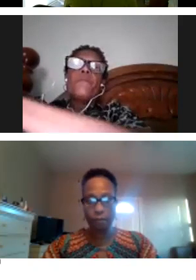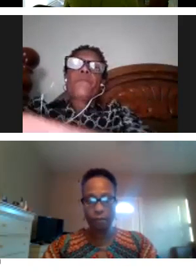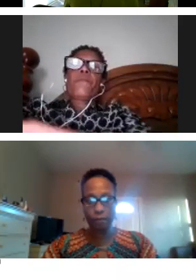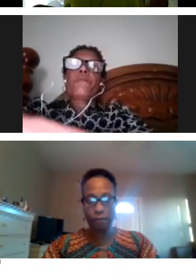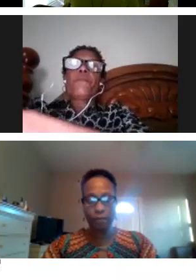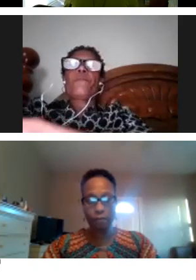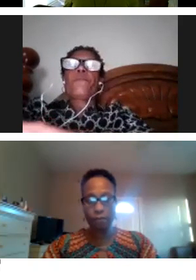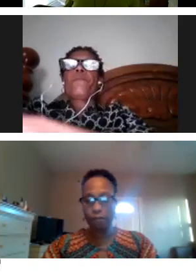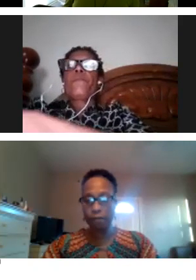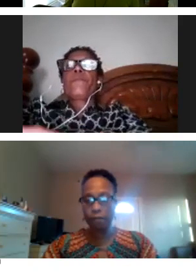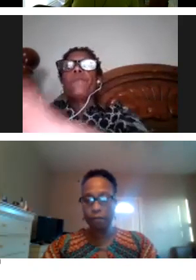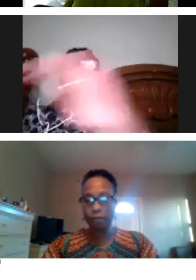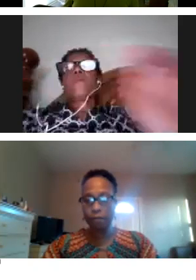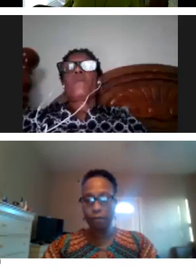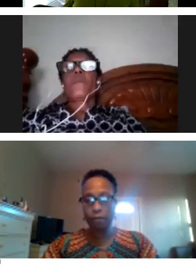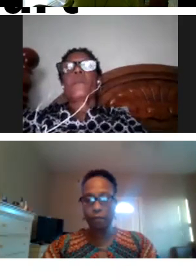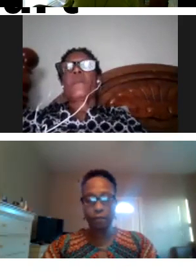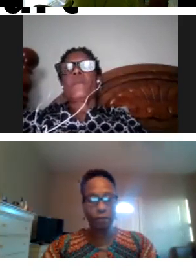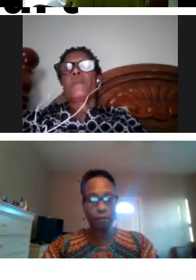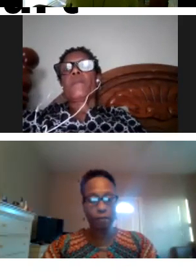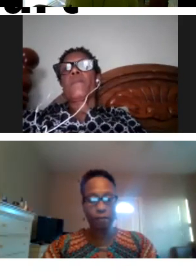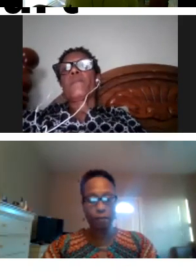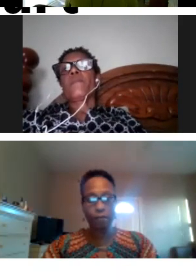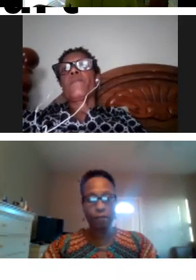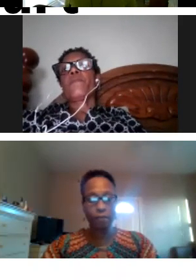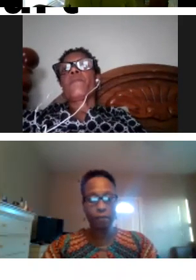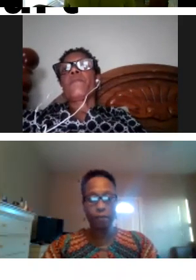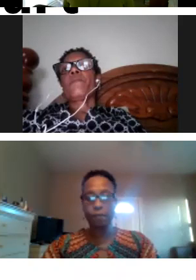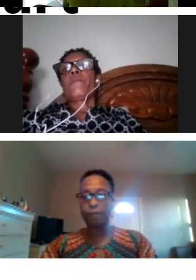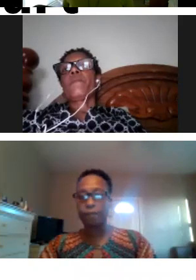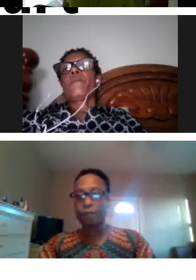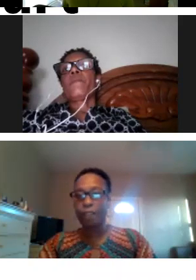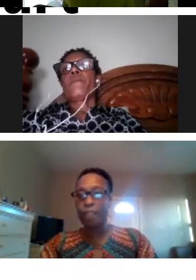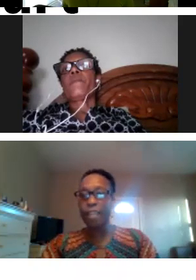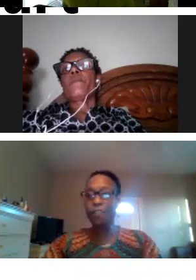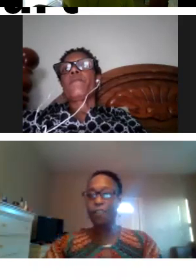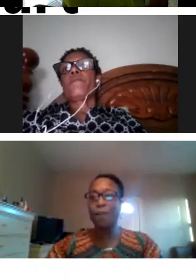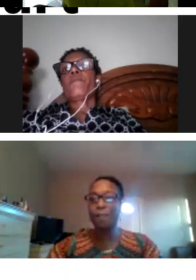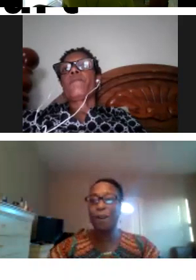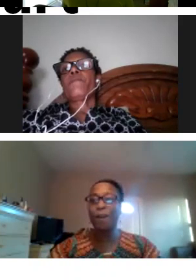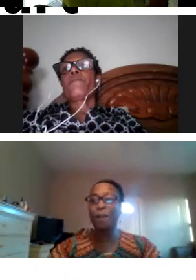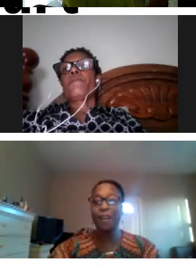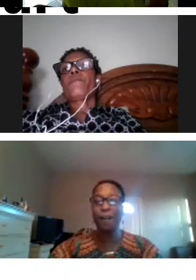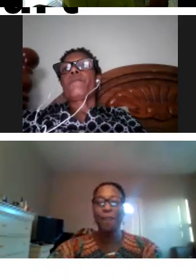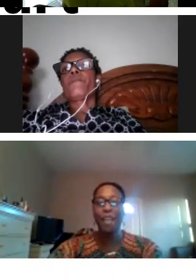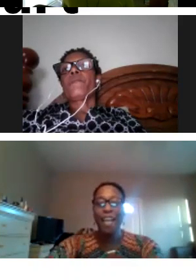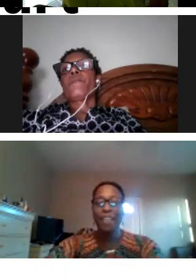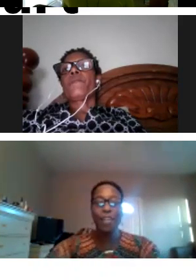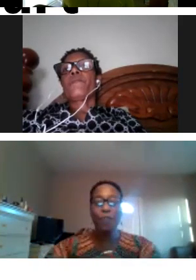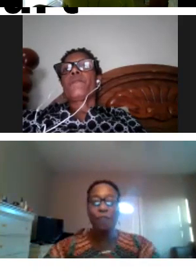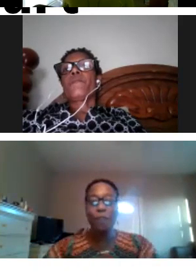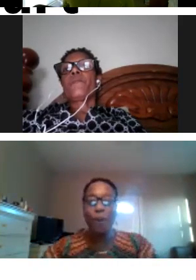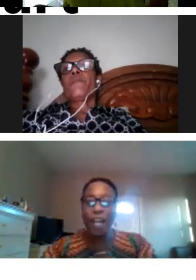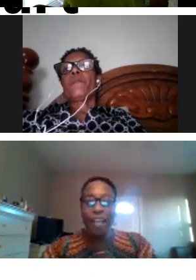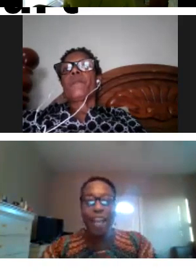impossible. So with that, I'm going to go ahead and turn it over to Tiami. Thank you so much, Barb, and thank